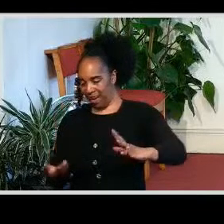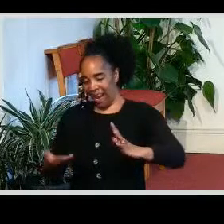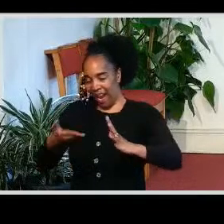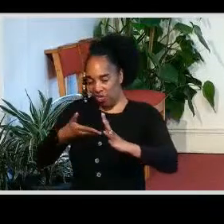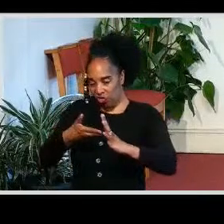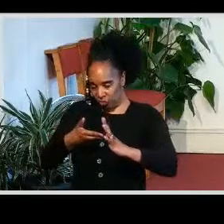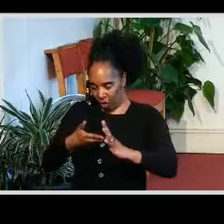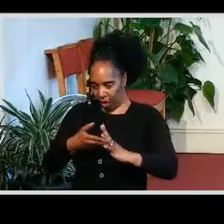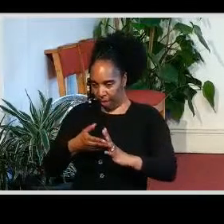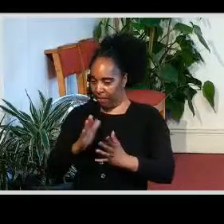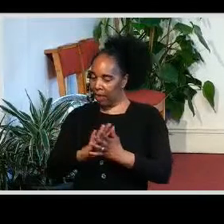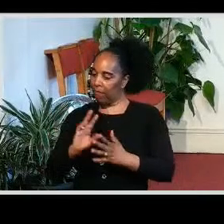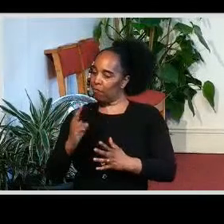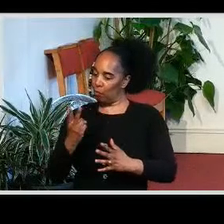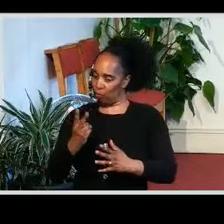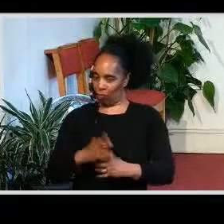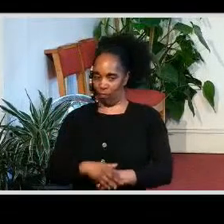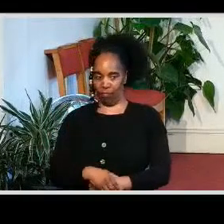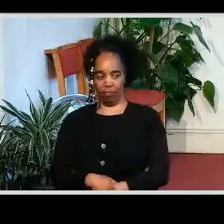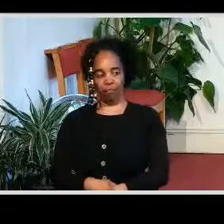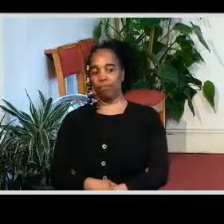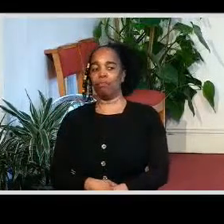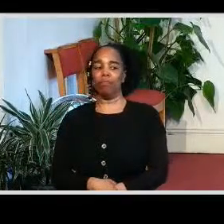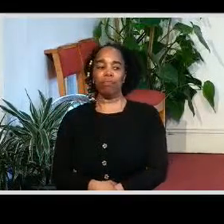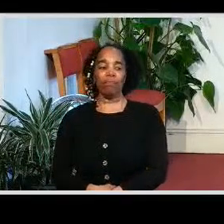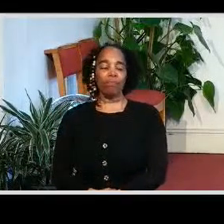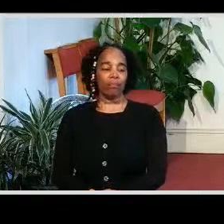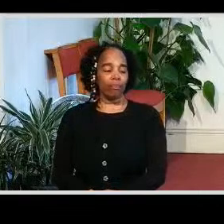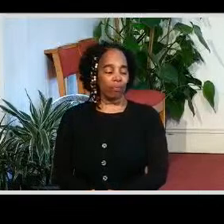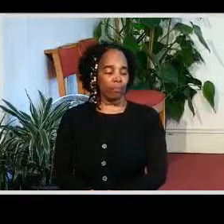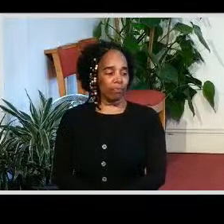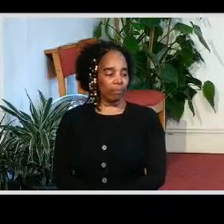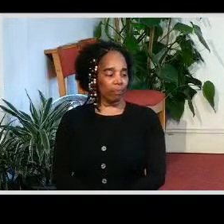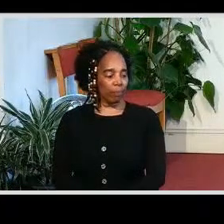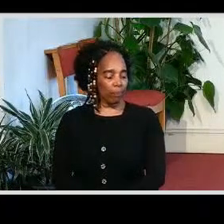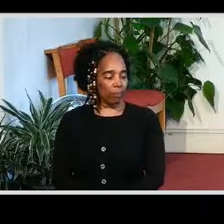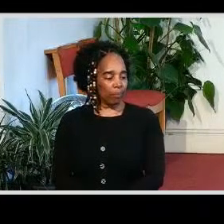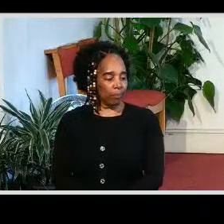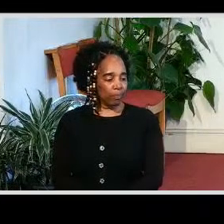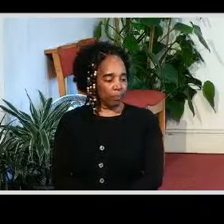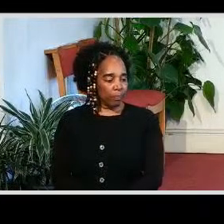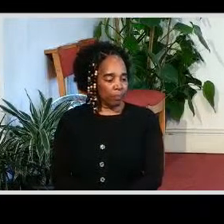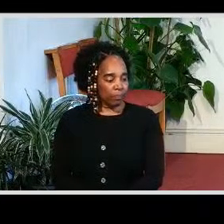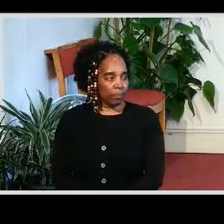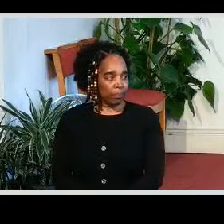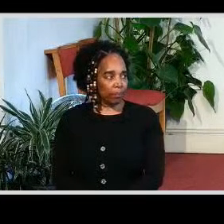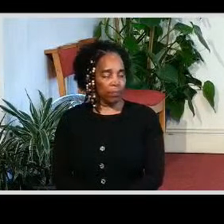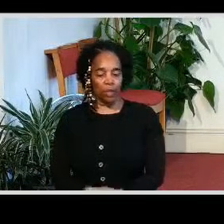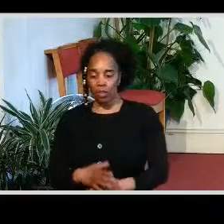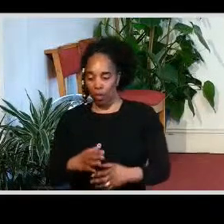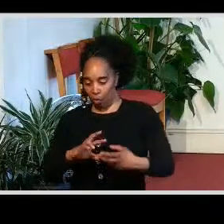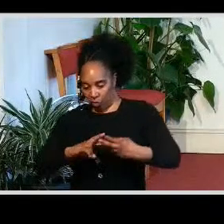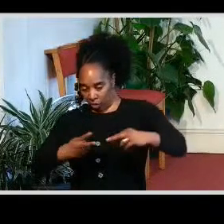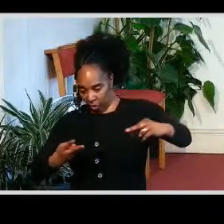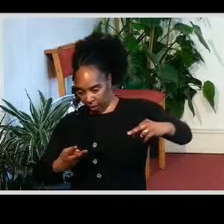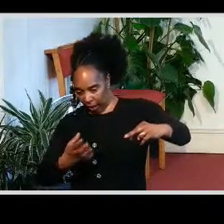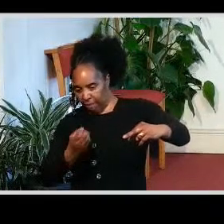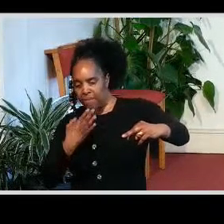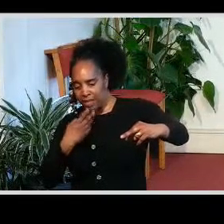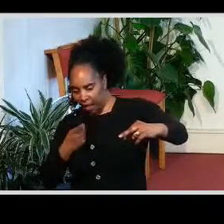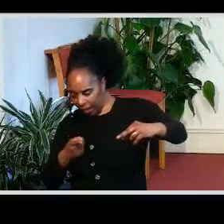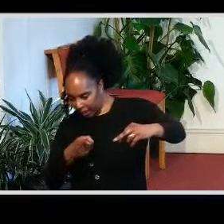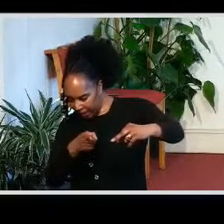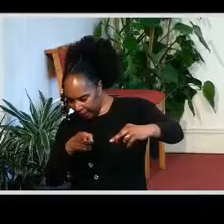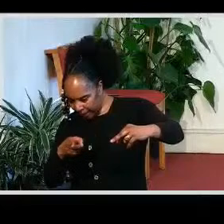something that happens during fertilization where we have some crossing over and sometimes we have some mistakes being done at